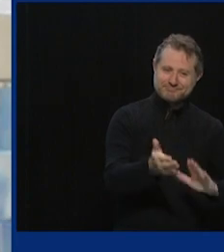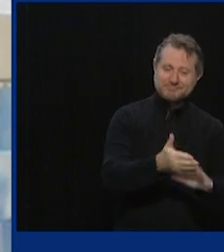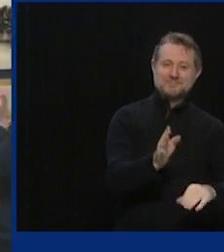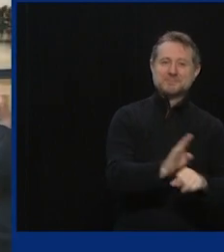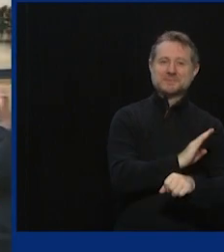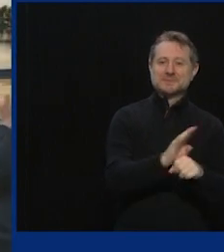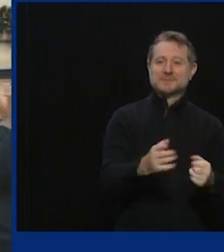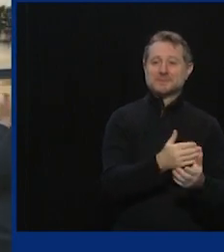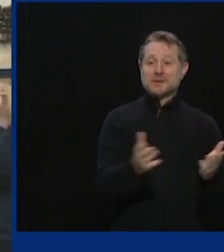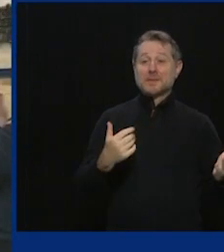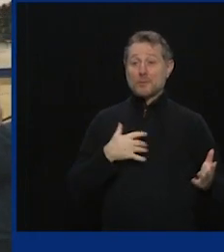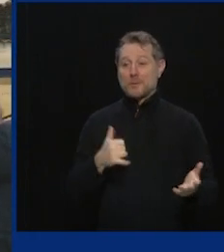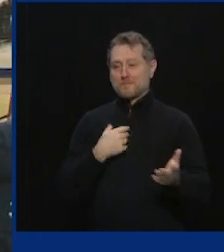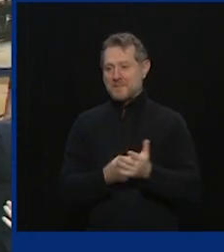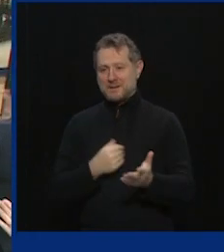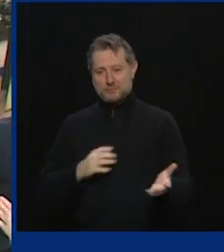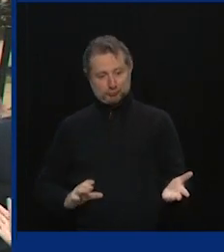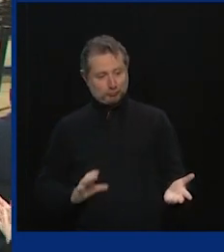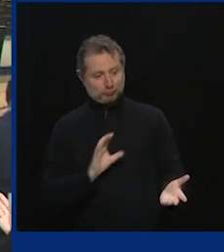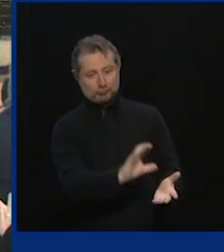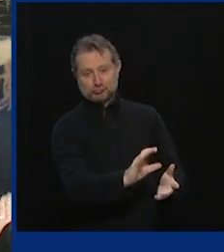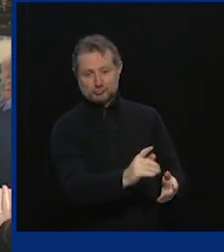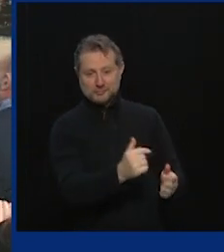money in their hands. Let's give them a hand.